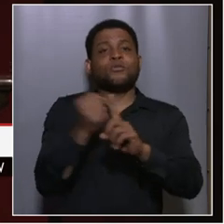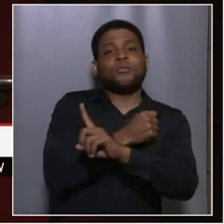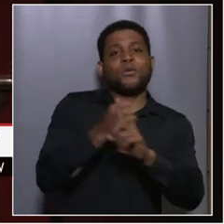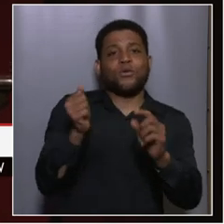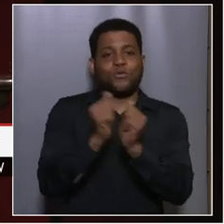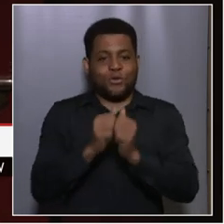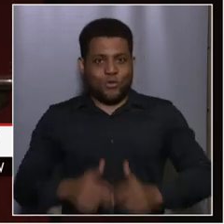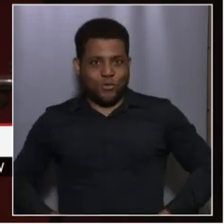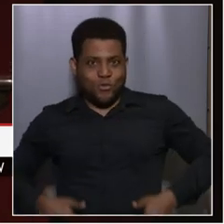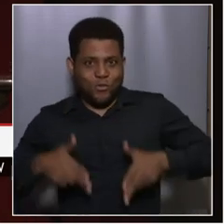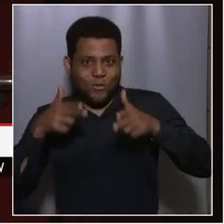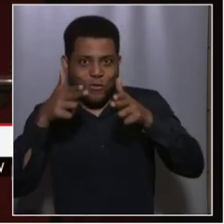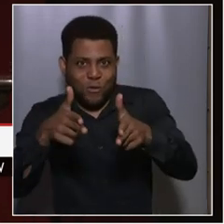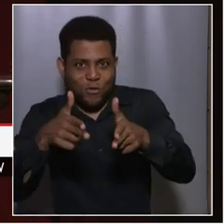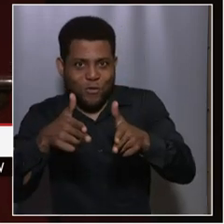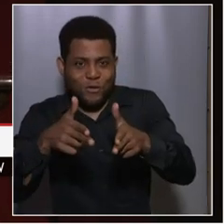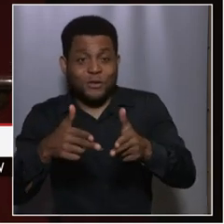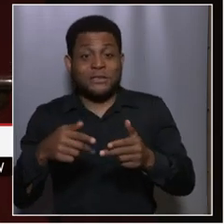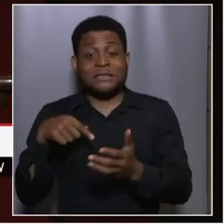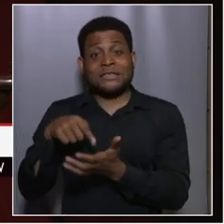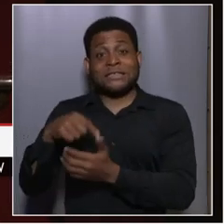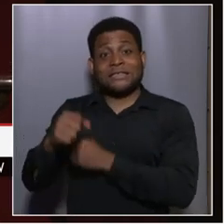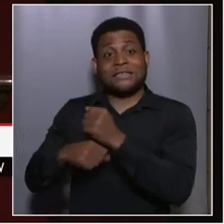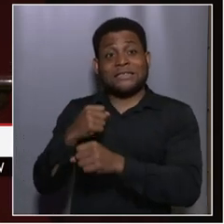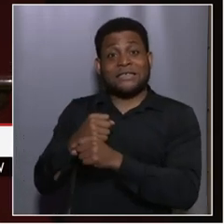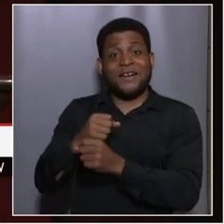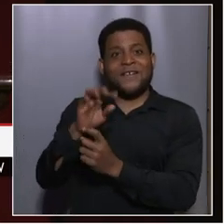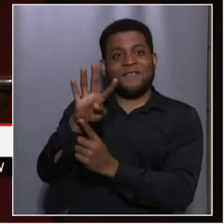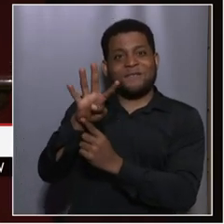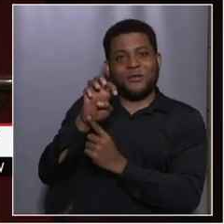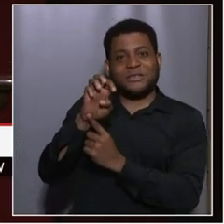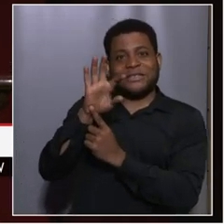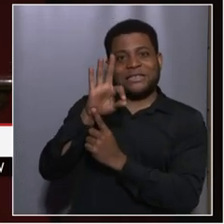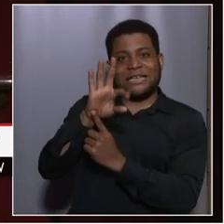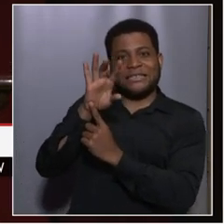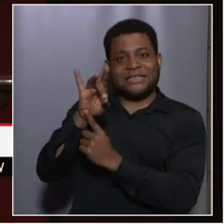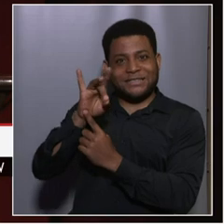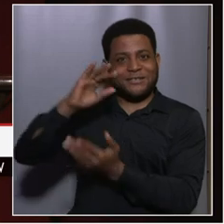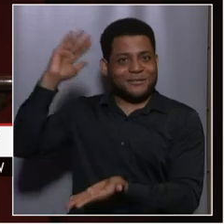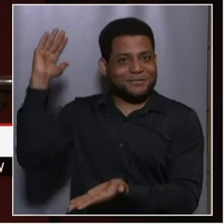have 498. That's a decrease of 25%.